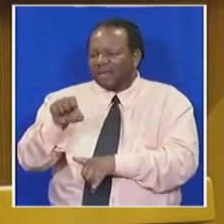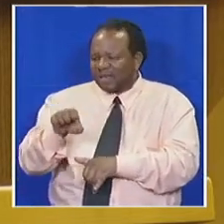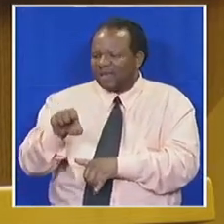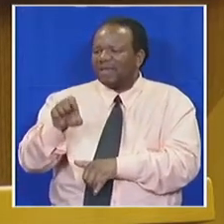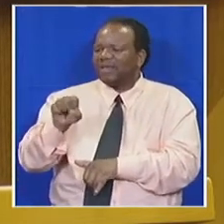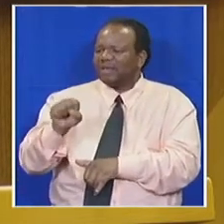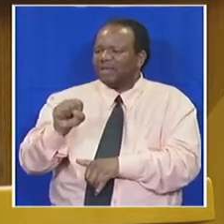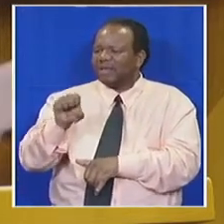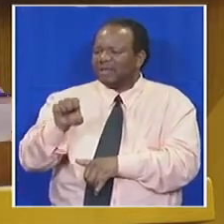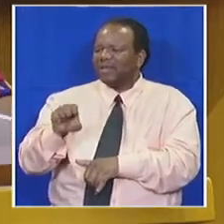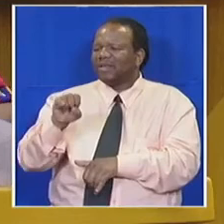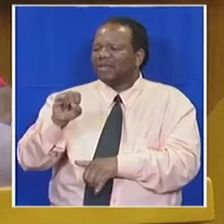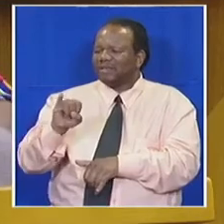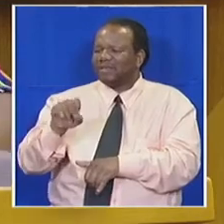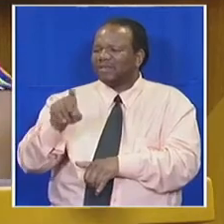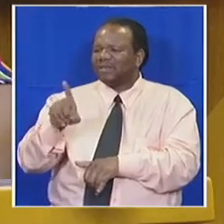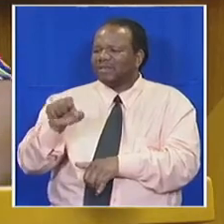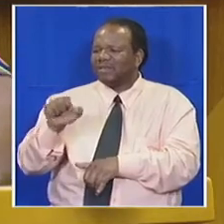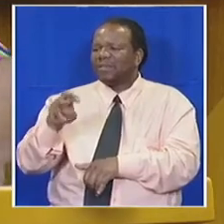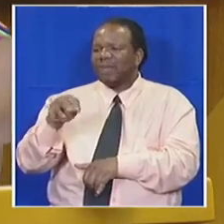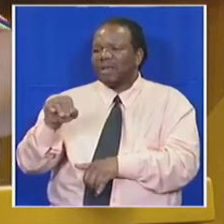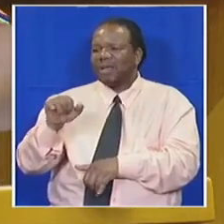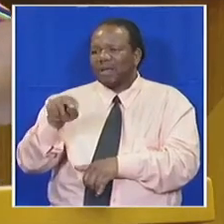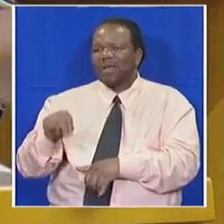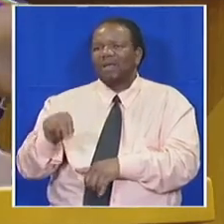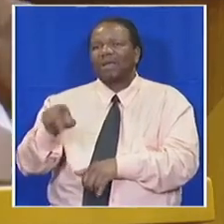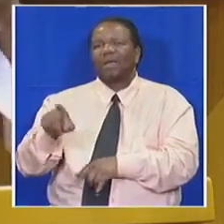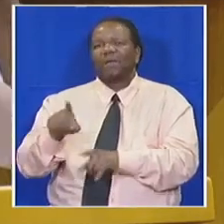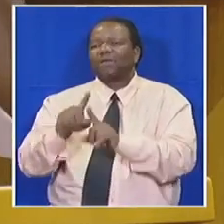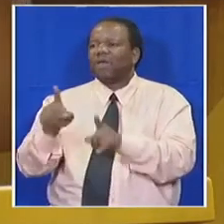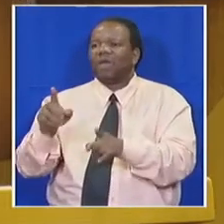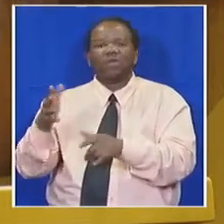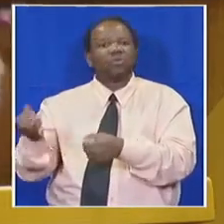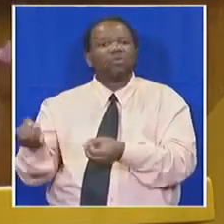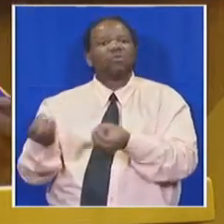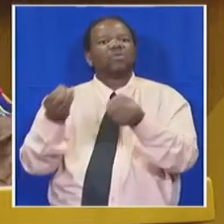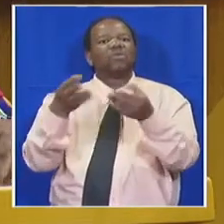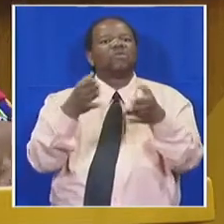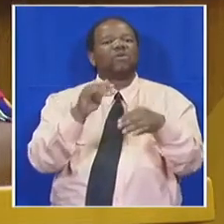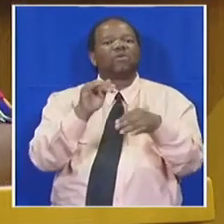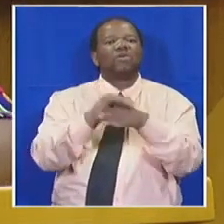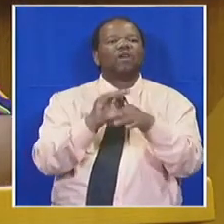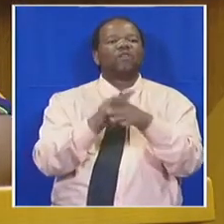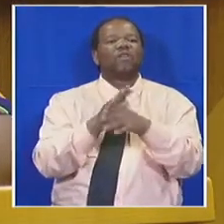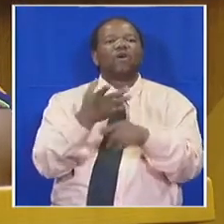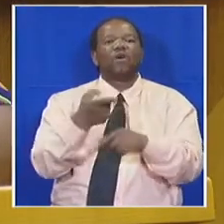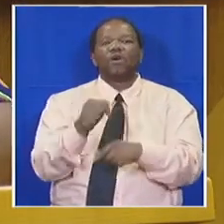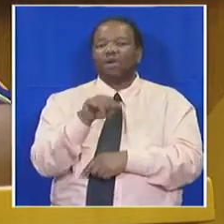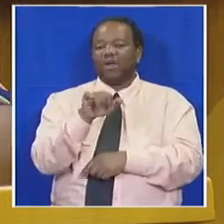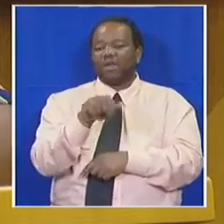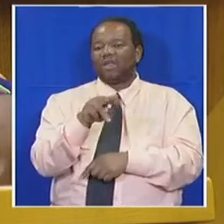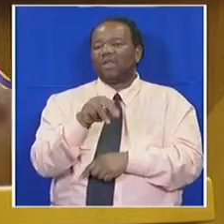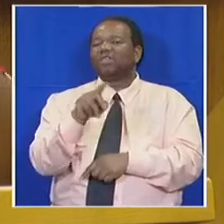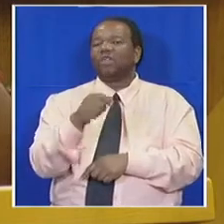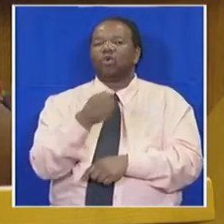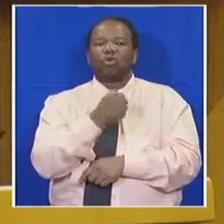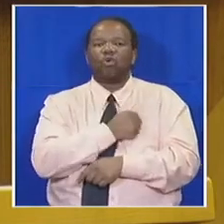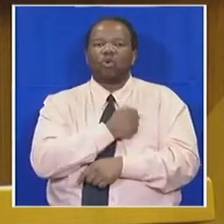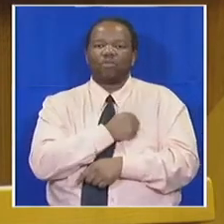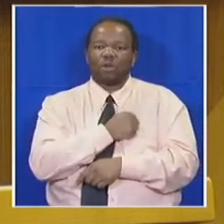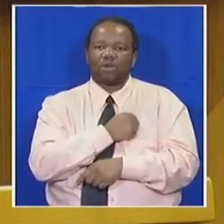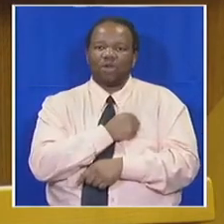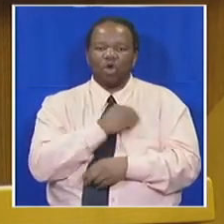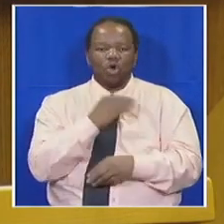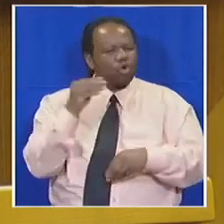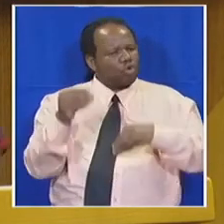close links to her ANC comrades. In their unbridled corruption, even the life